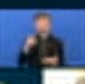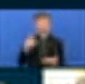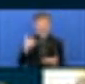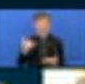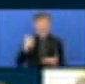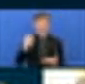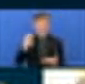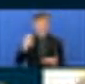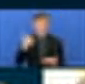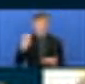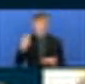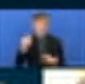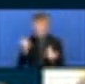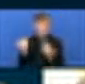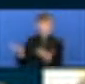questions that were asked?